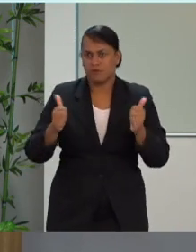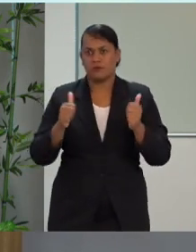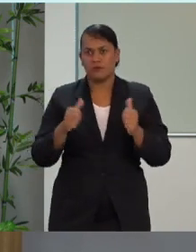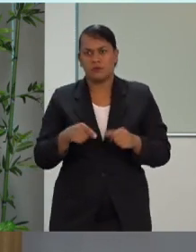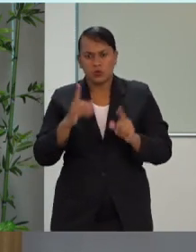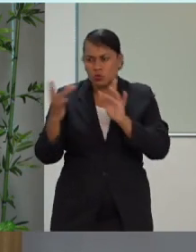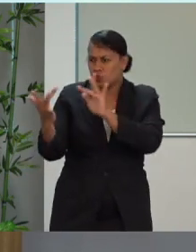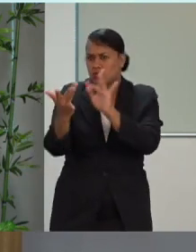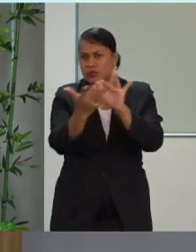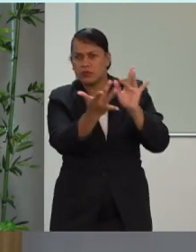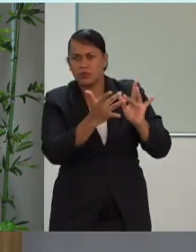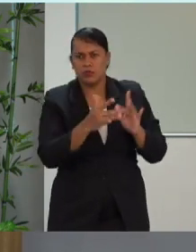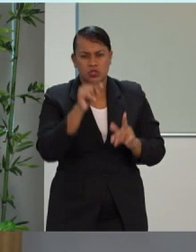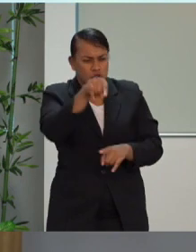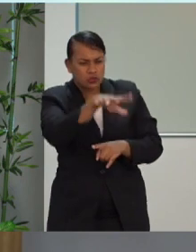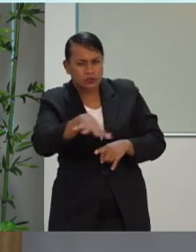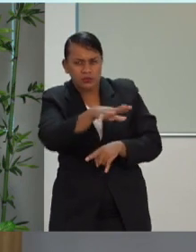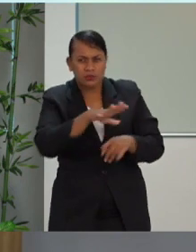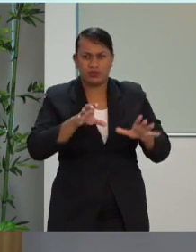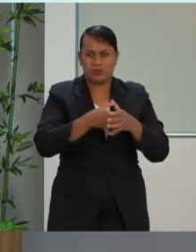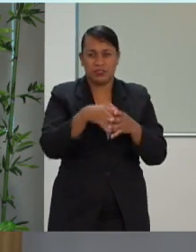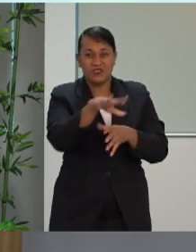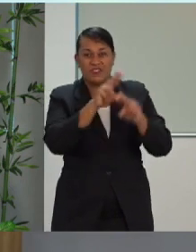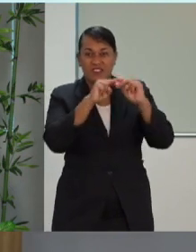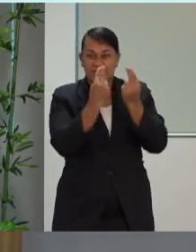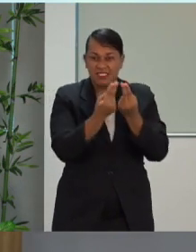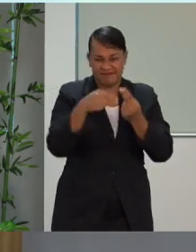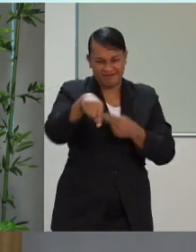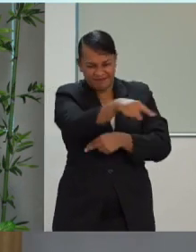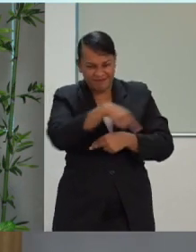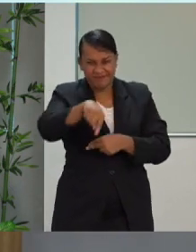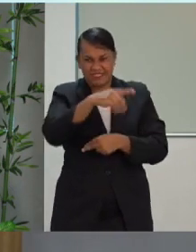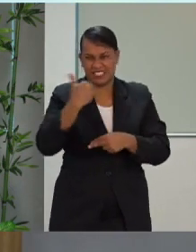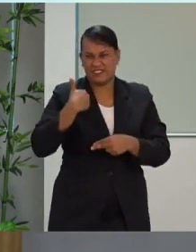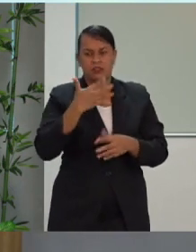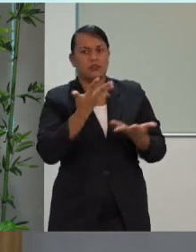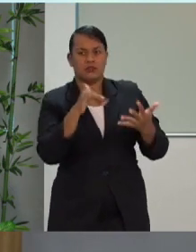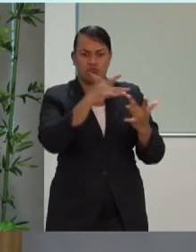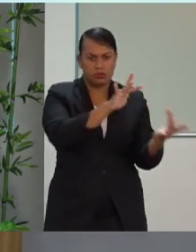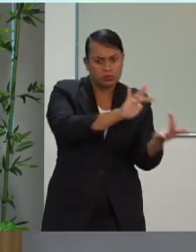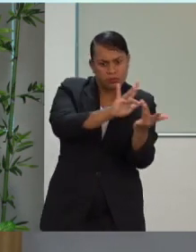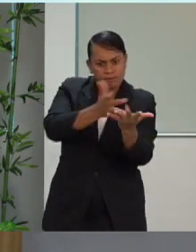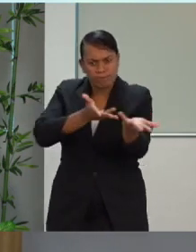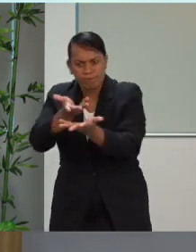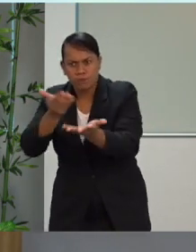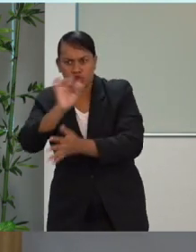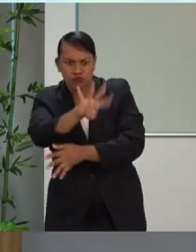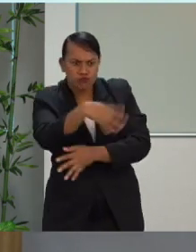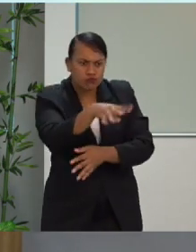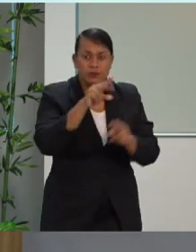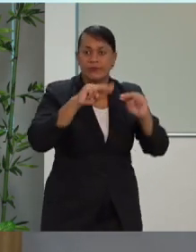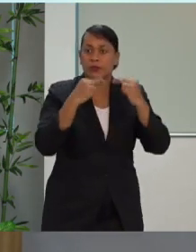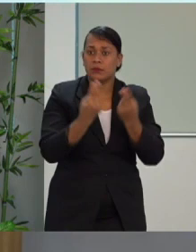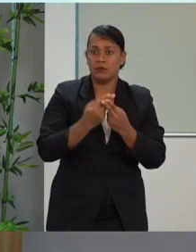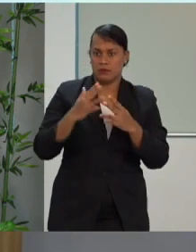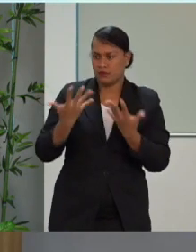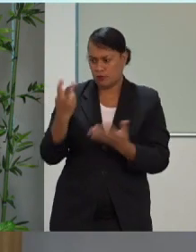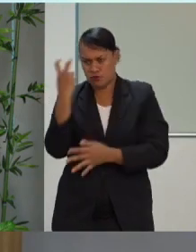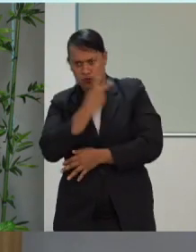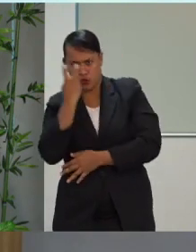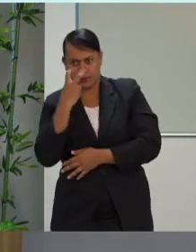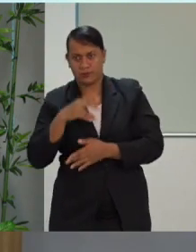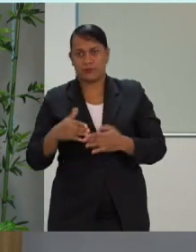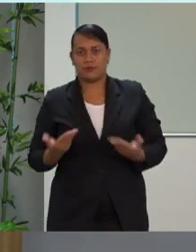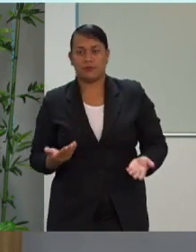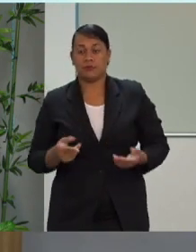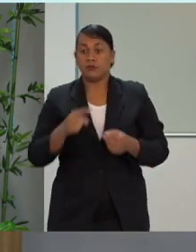contact tracing for all their immediate contacts, and who are now under close surveillance